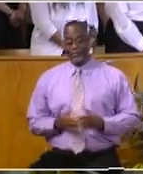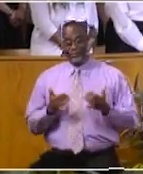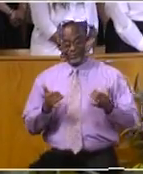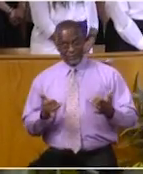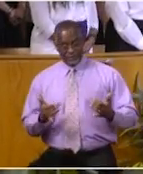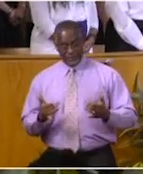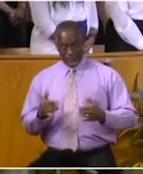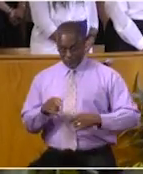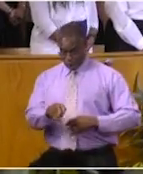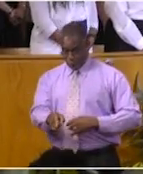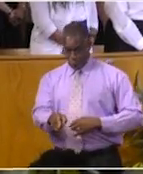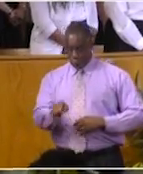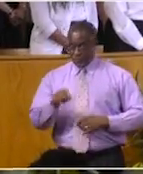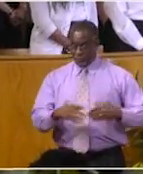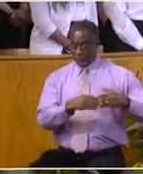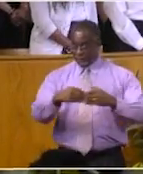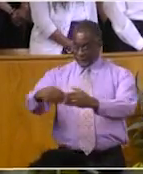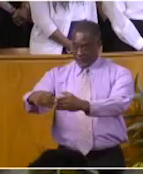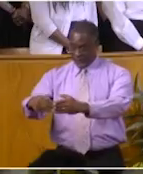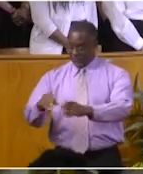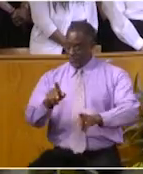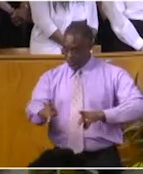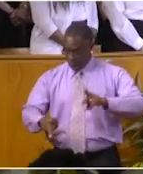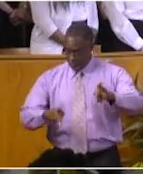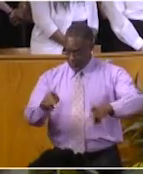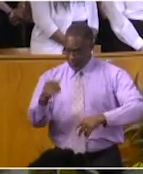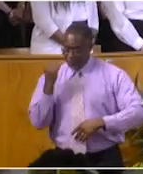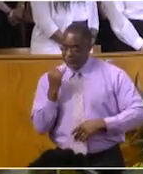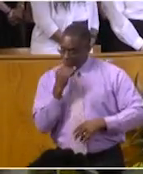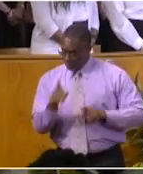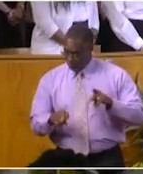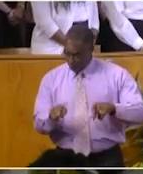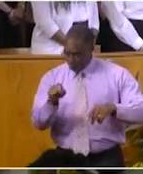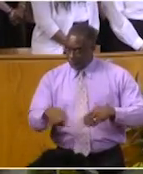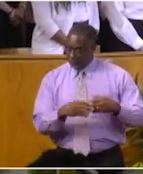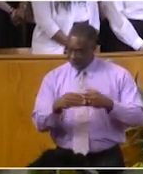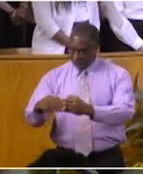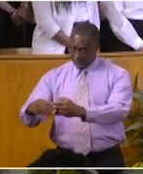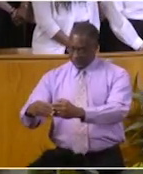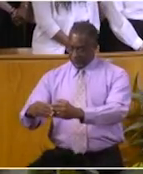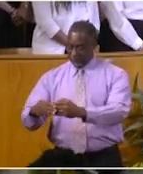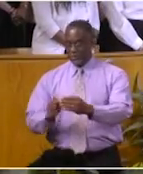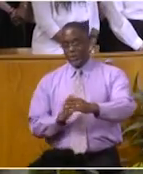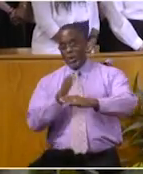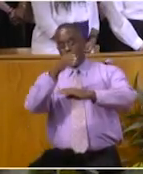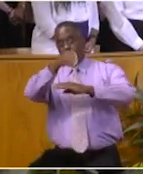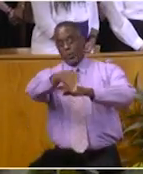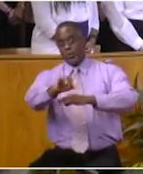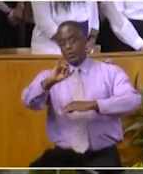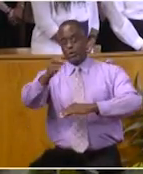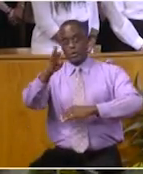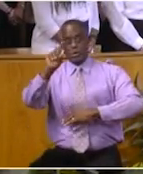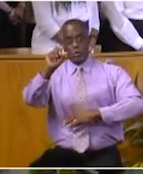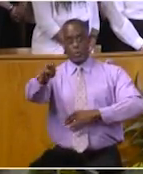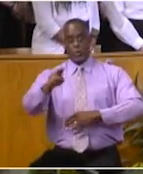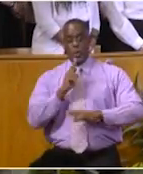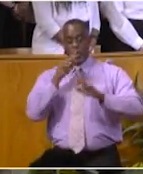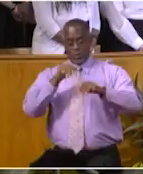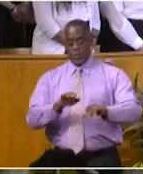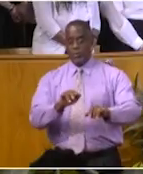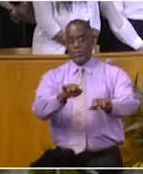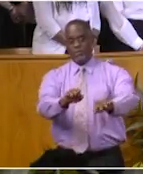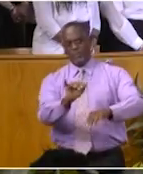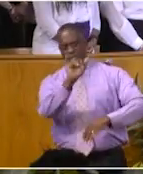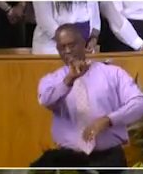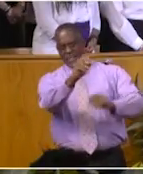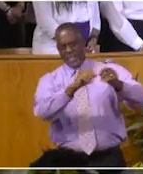has come for you to lead these people, the Israelites, across the Jordan River and to the